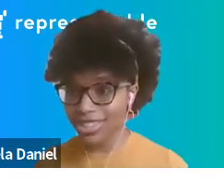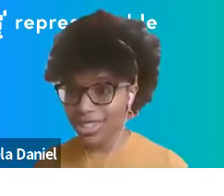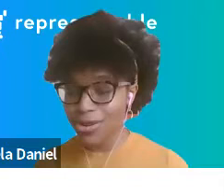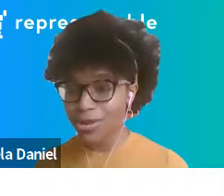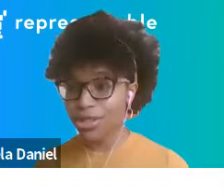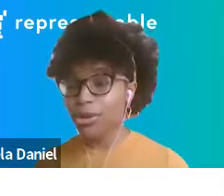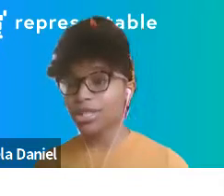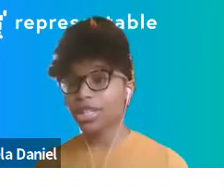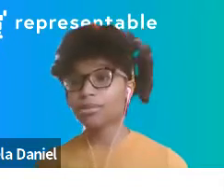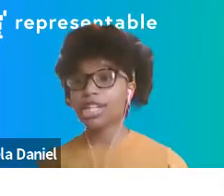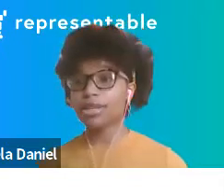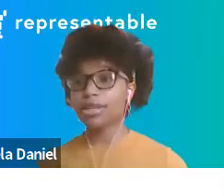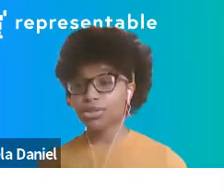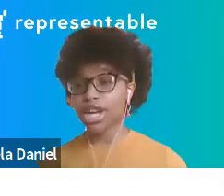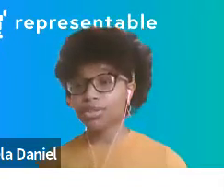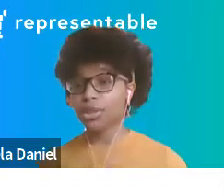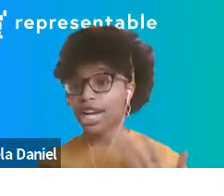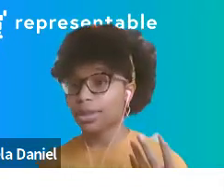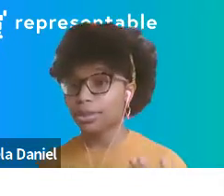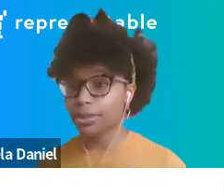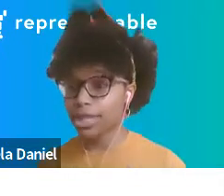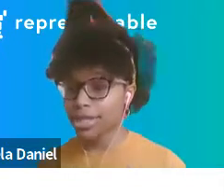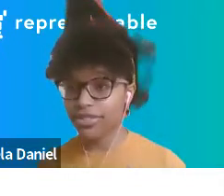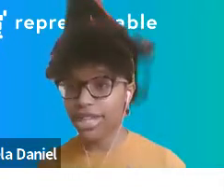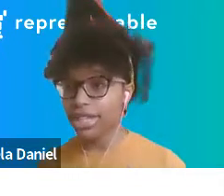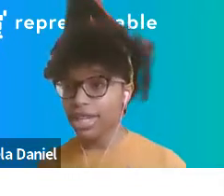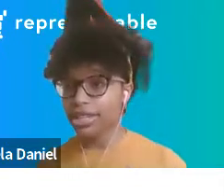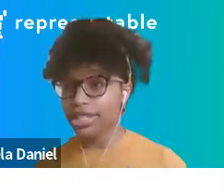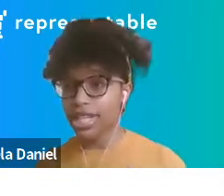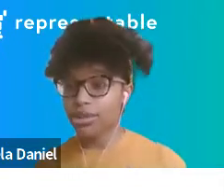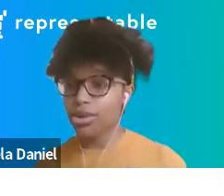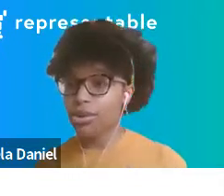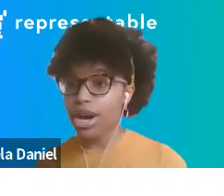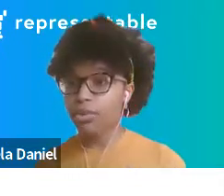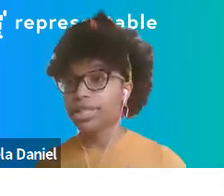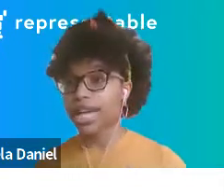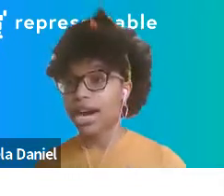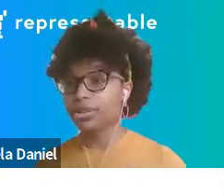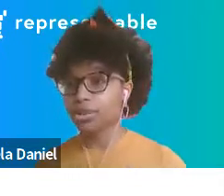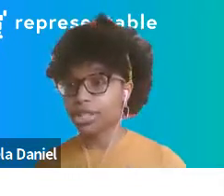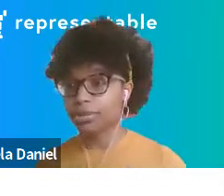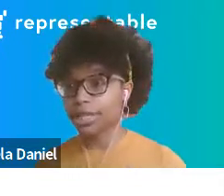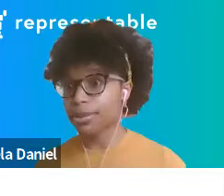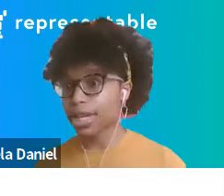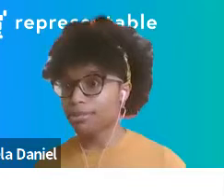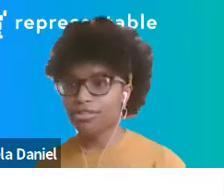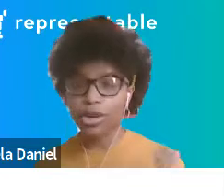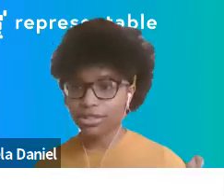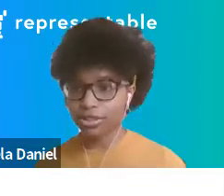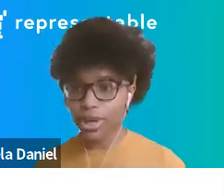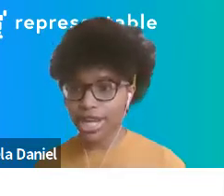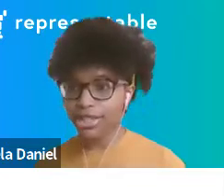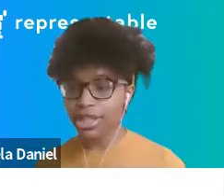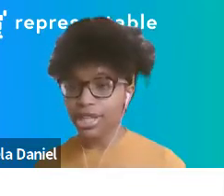say? When you're hosting a community mapping drive, you could ask people to be specific. Let's say you know that one town is going to be split up